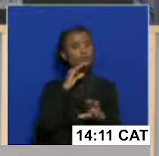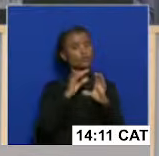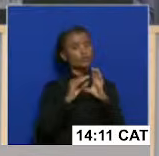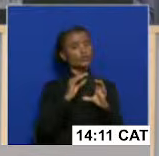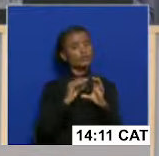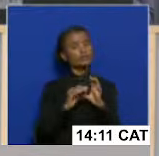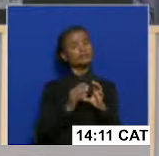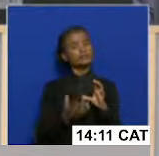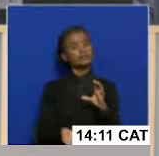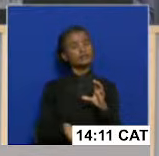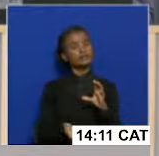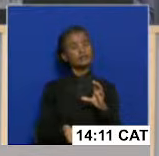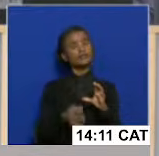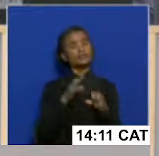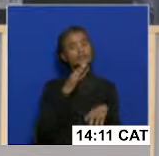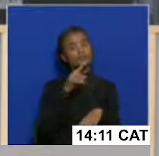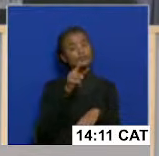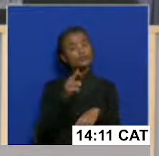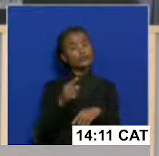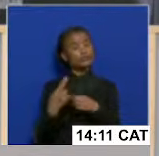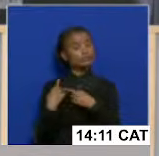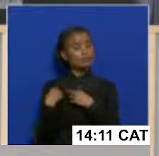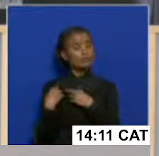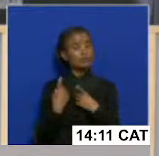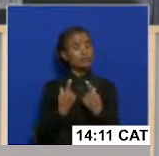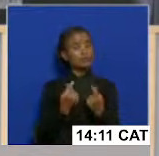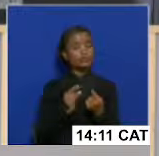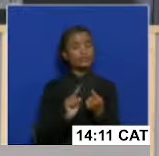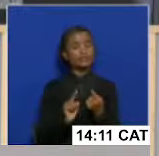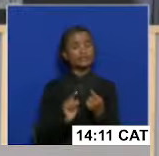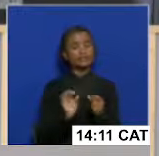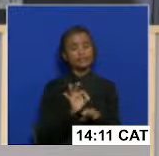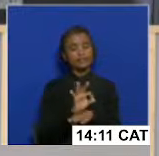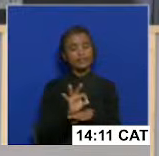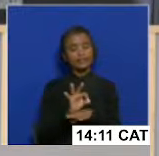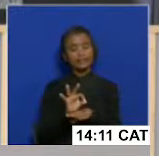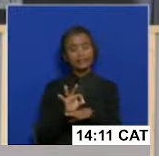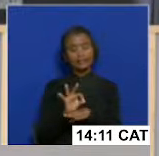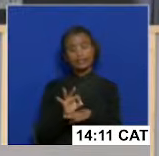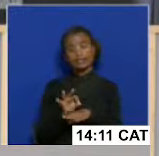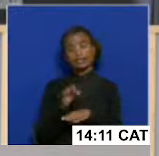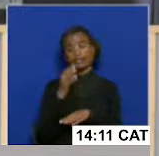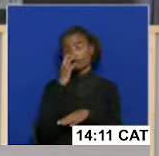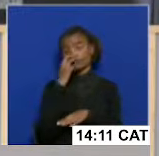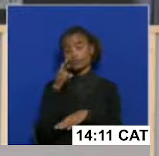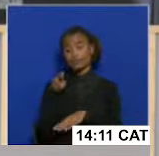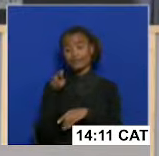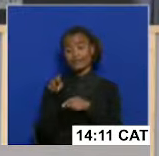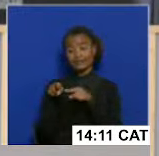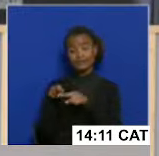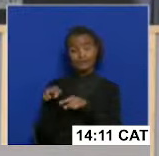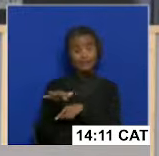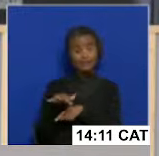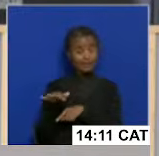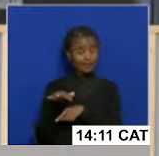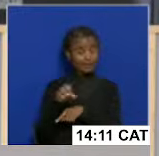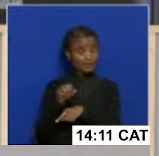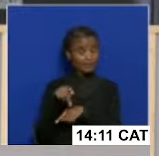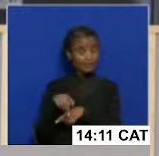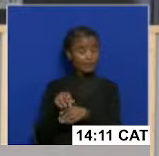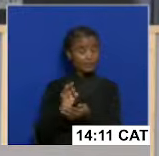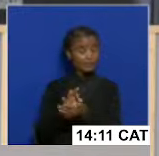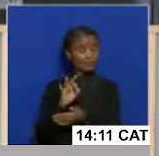responsible to arrange the Rosebank SAP 13 and then to book the stones